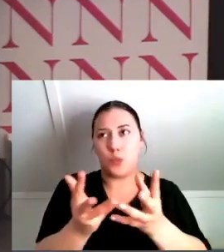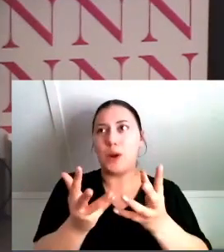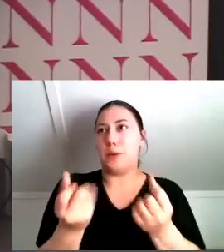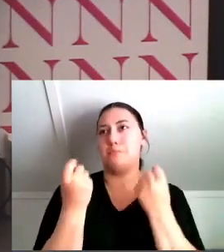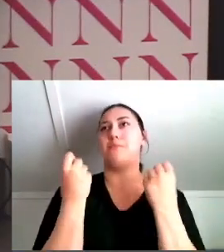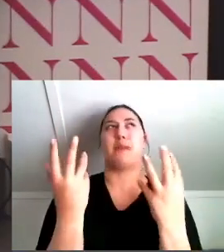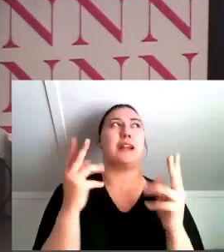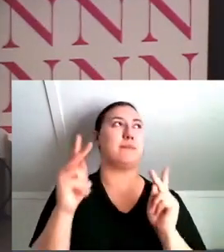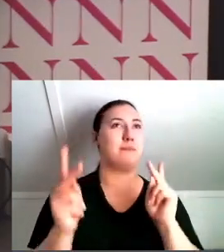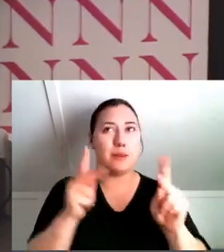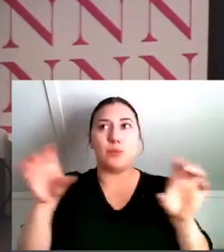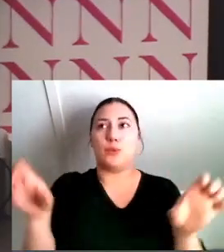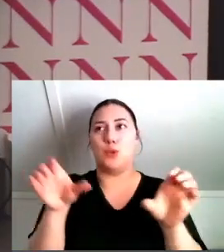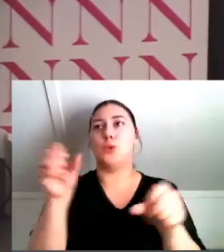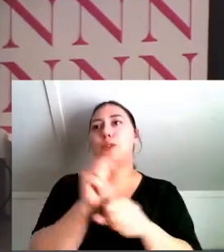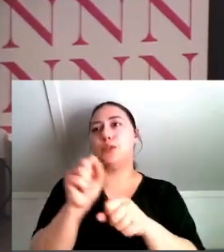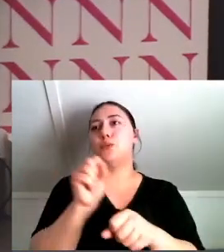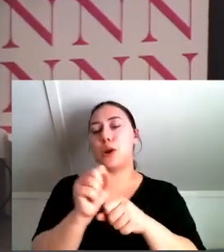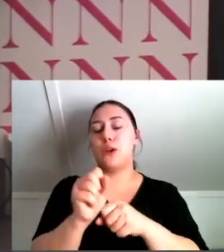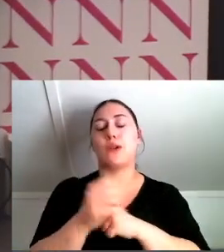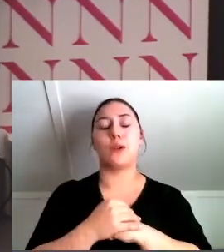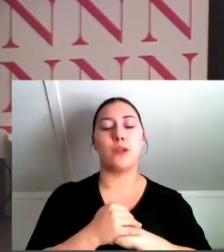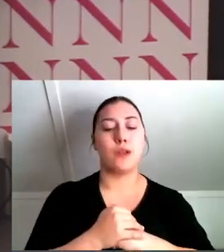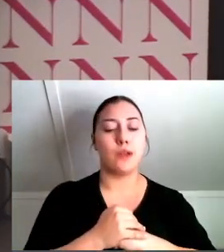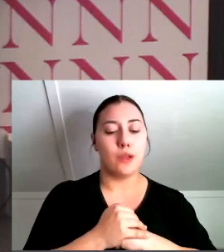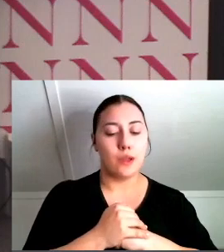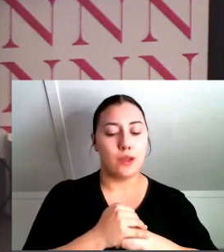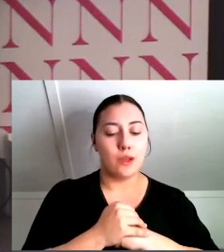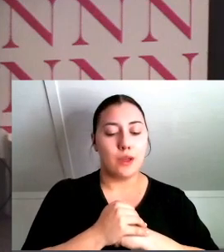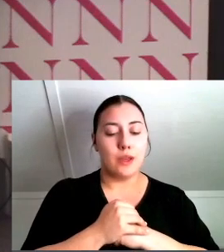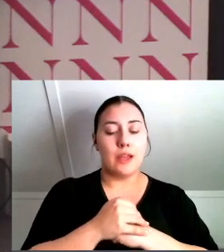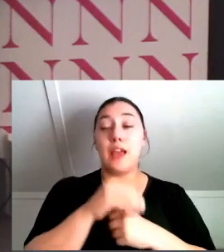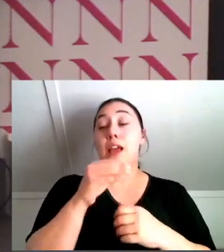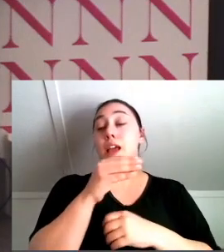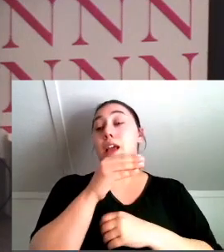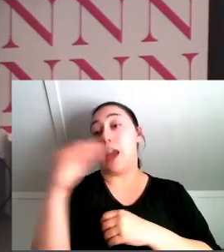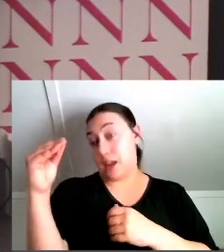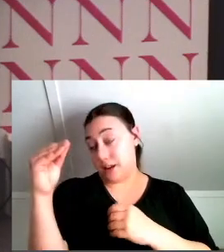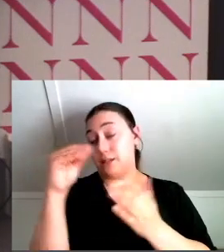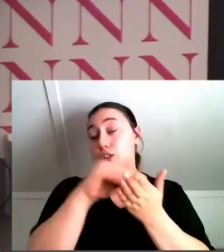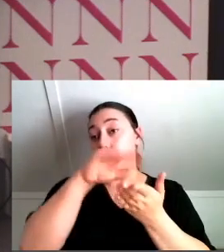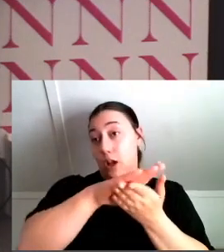know, and documentation and